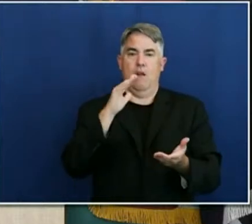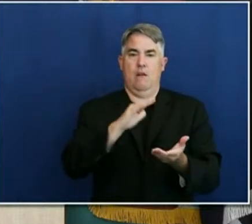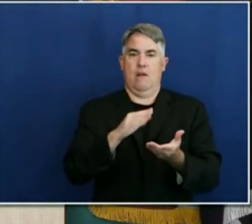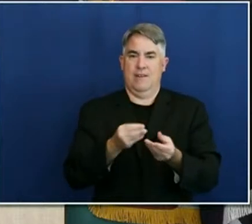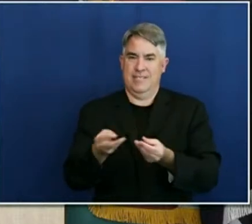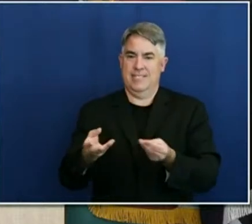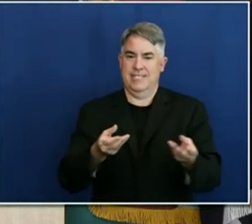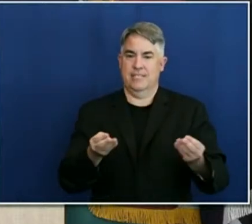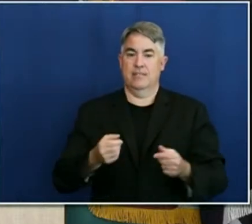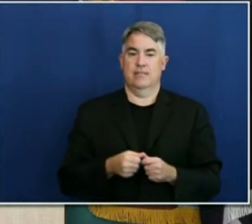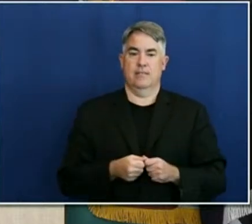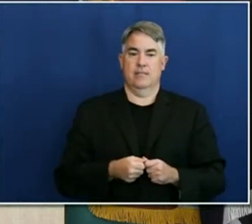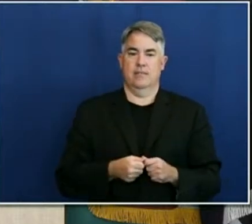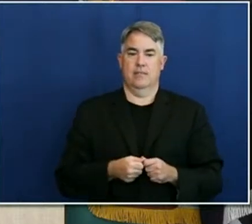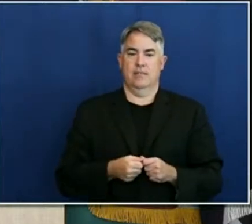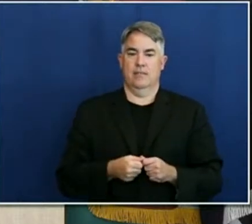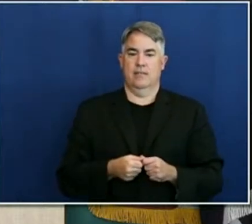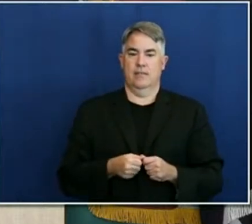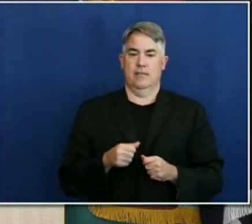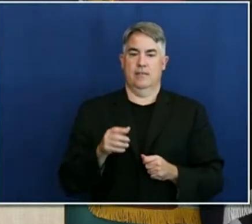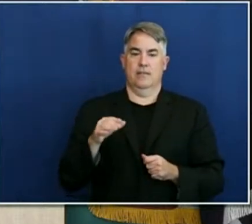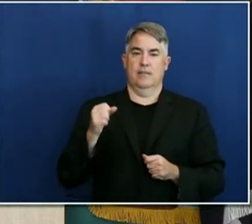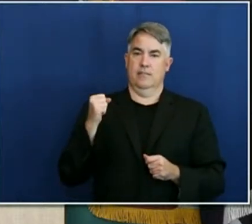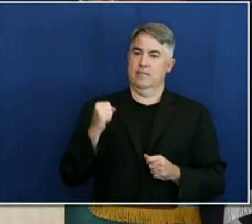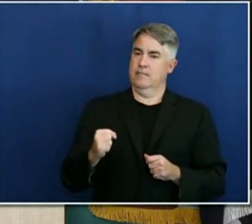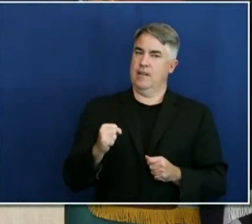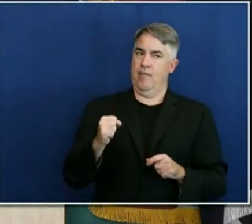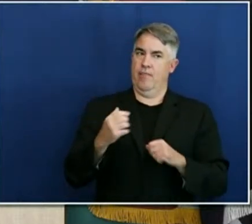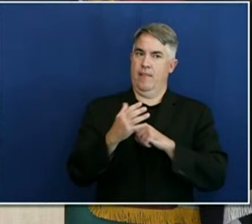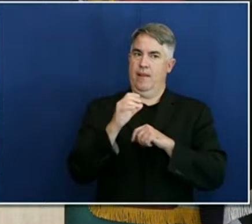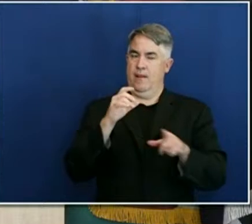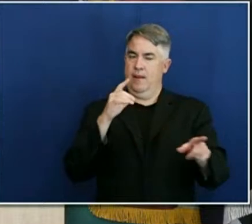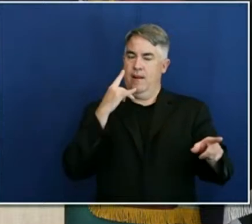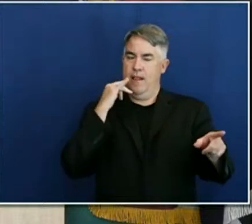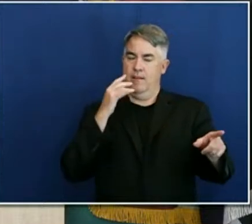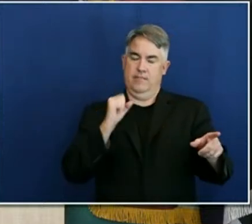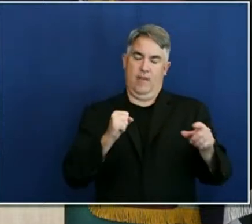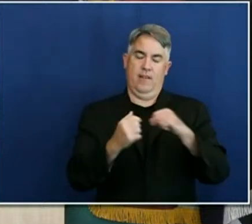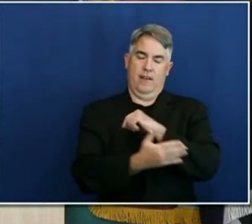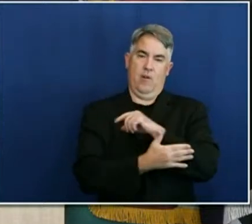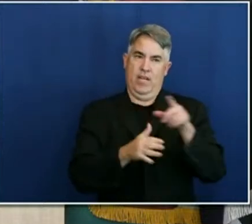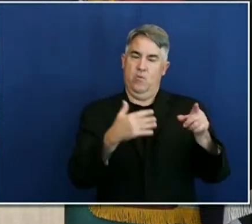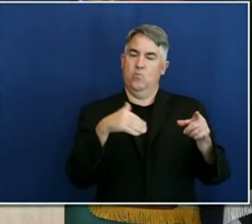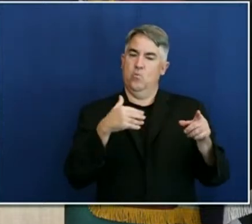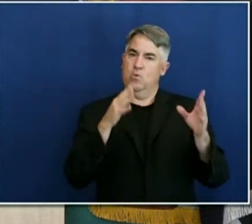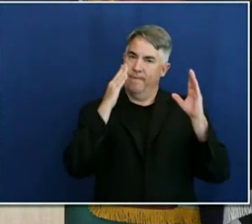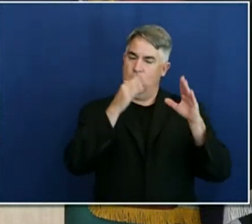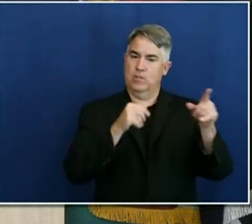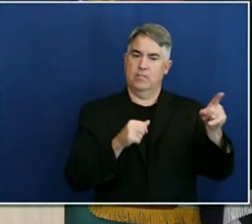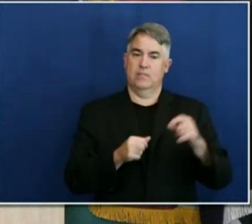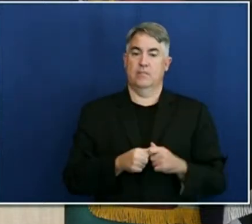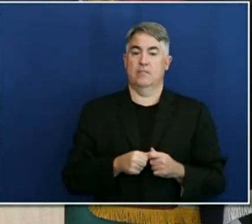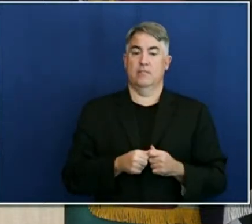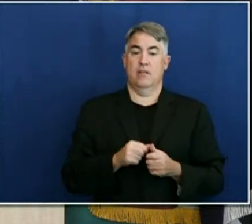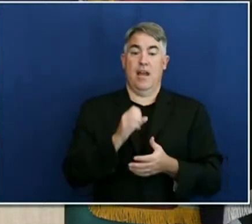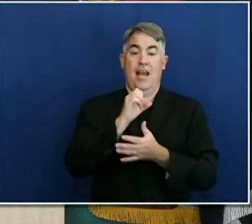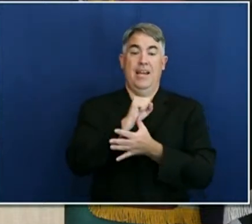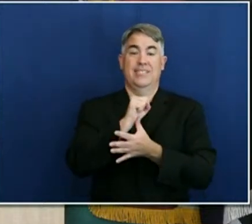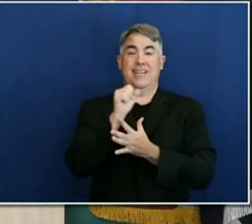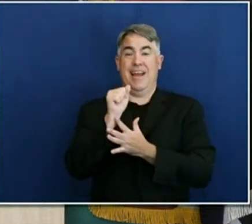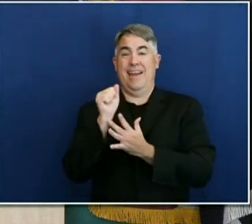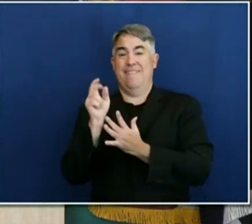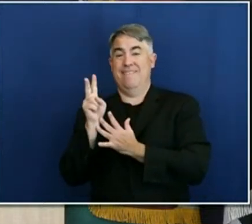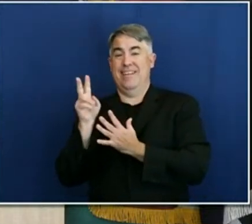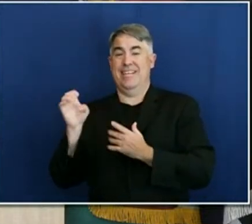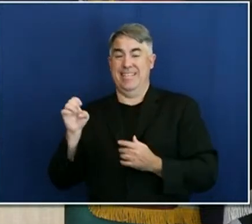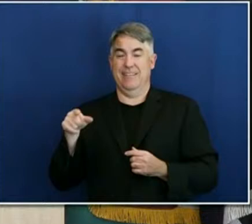like Project SAFE, which really were the interventions that helped us reach those underserved populations. We are now going to make sure that everybody receives